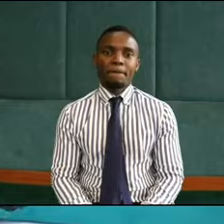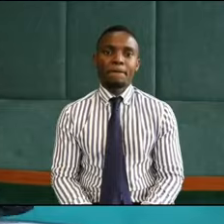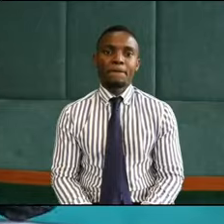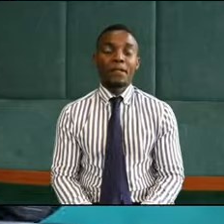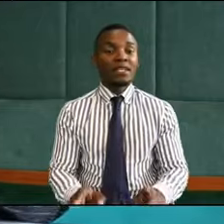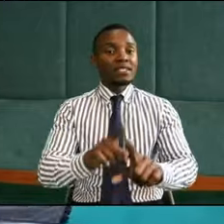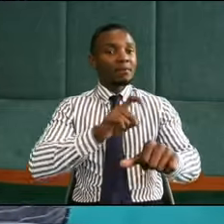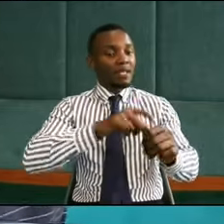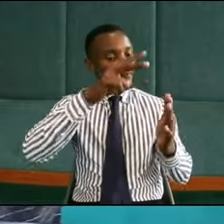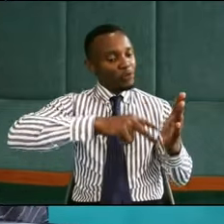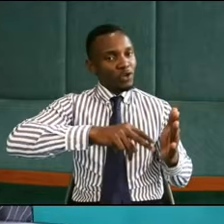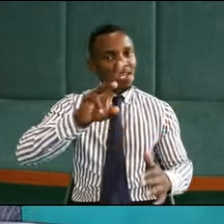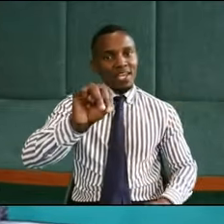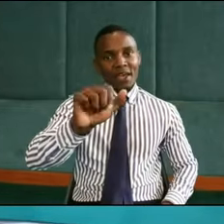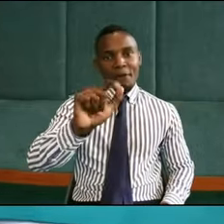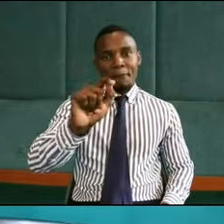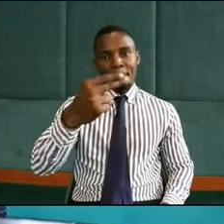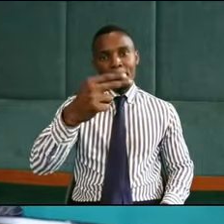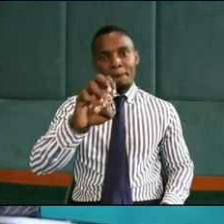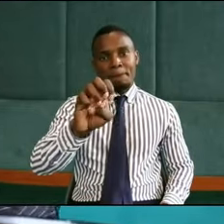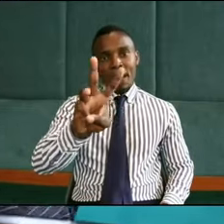When you read the book of Matthew,